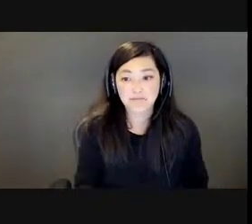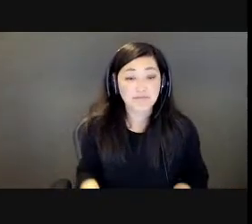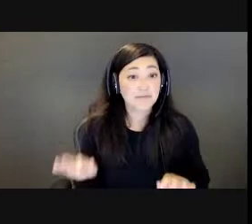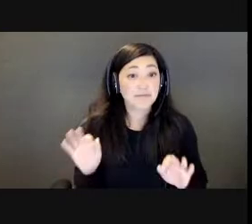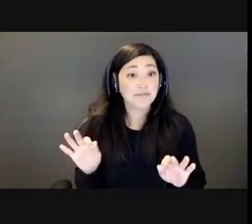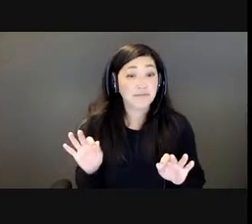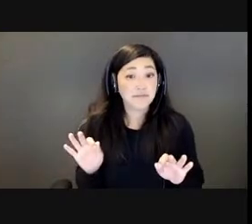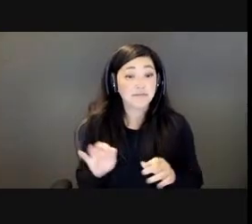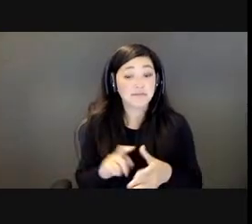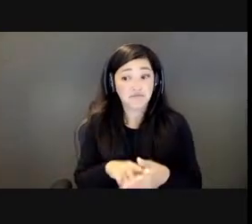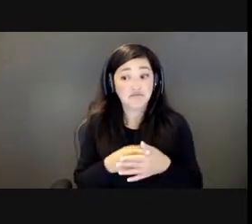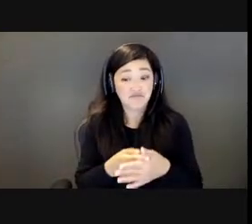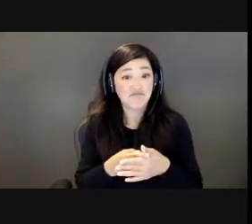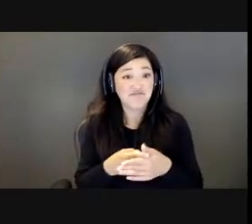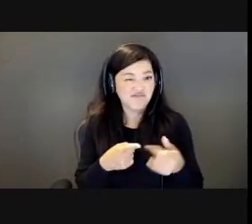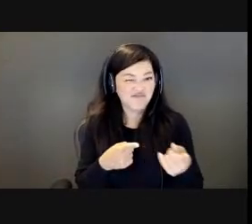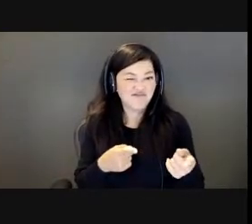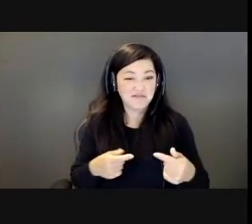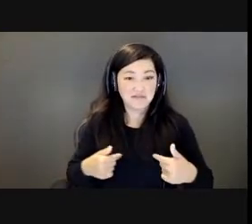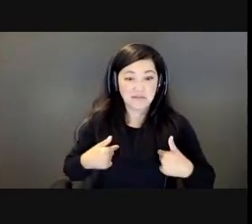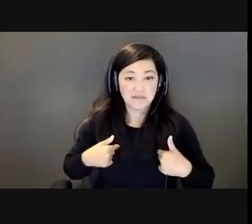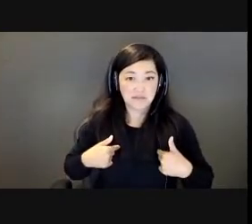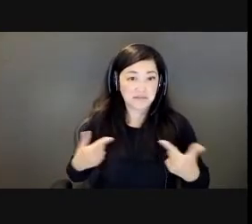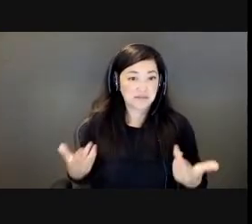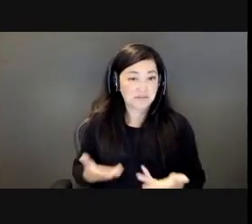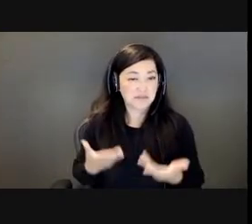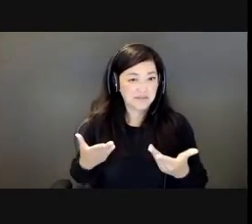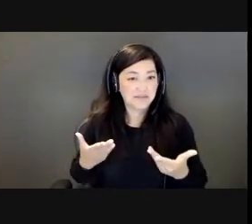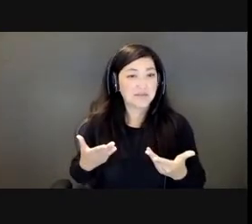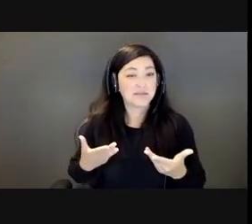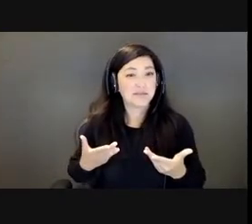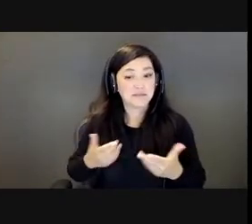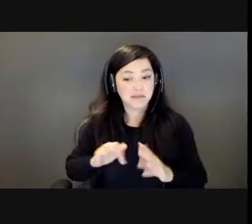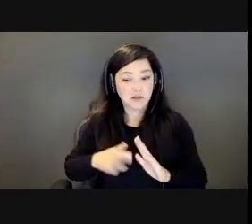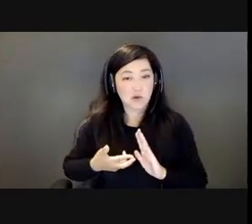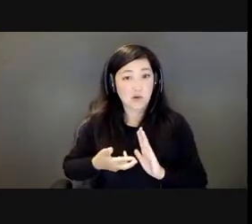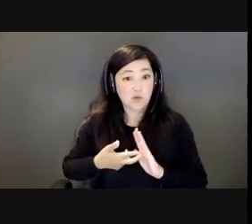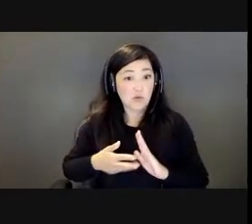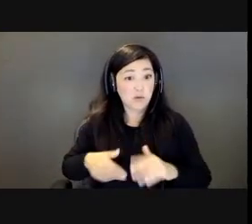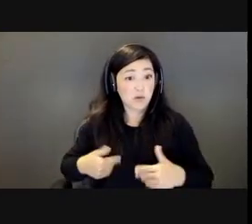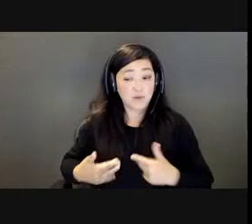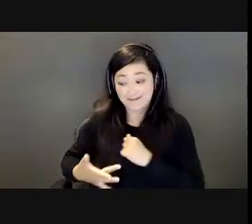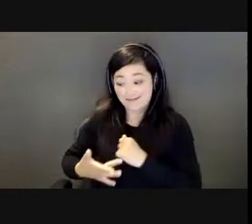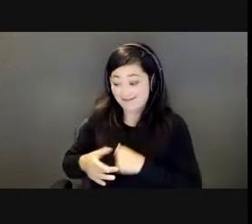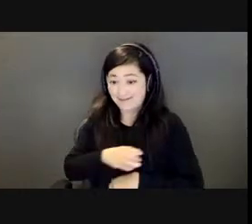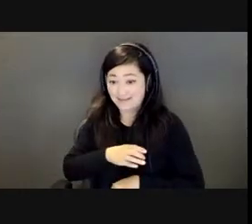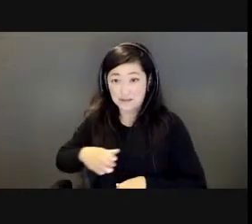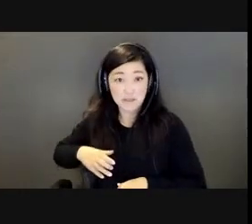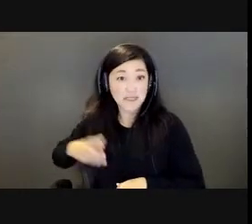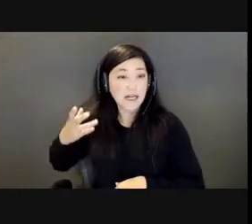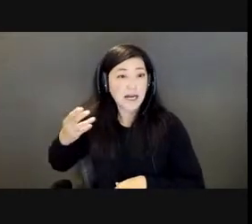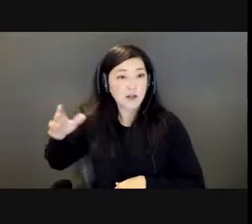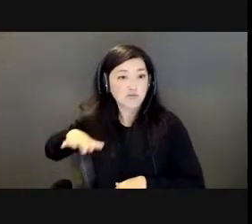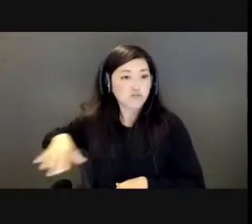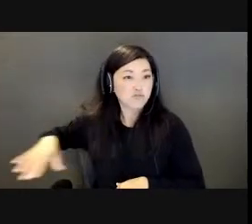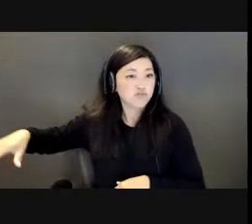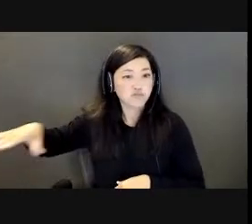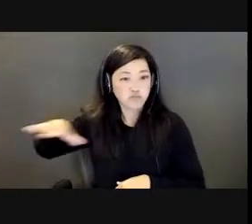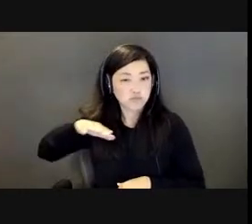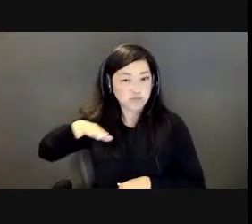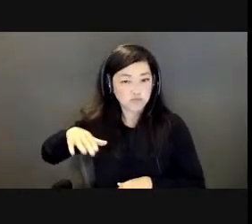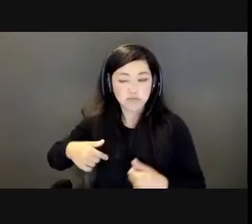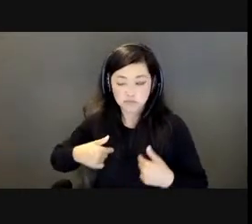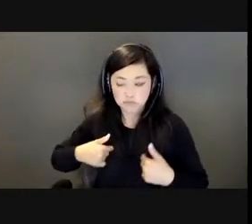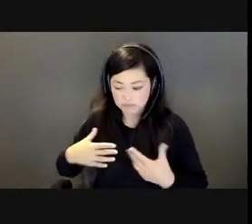Just starting off, today I'm here in my role as on the technical committee on outdoor spaces, and really wanted to take